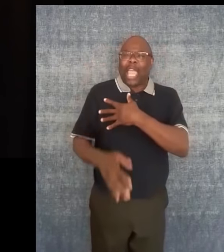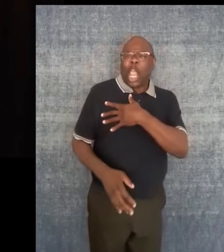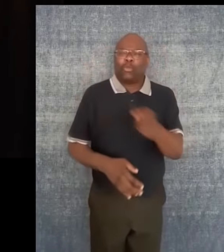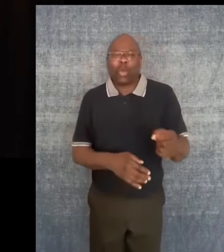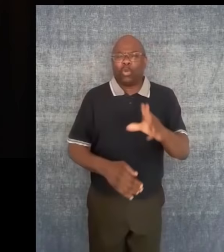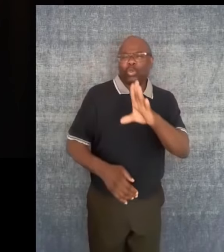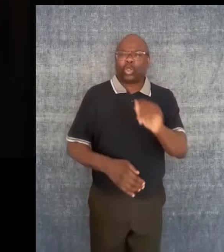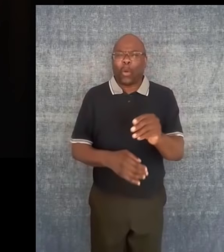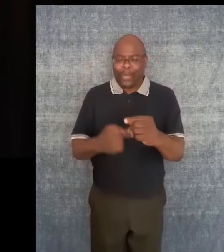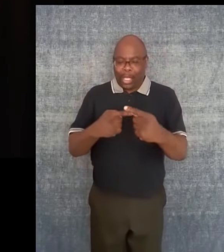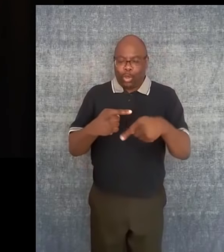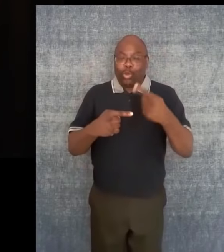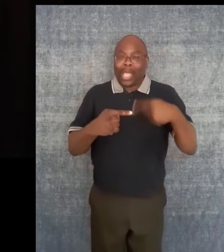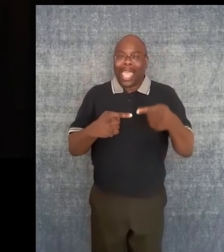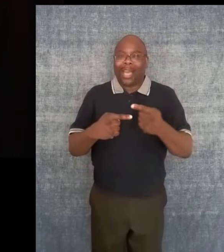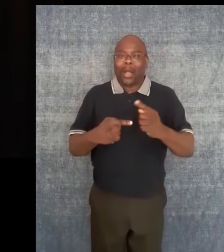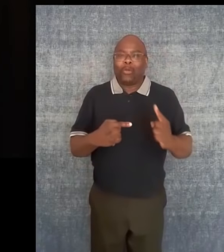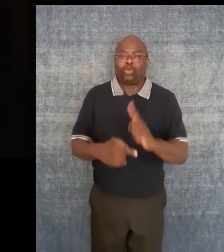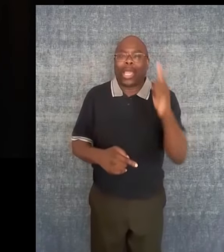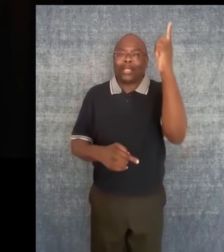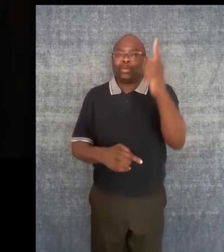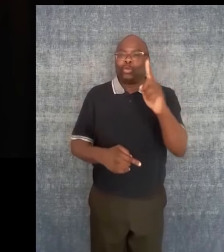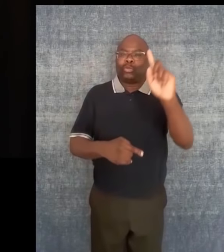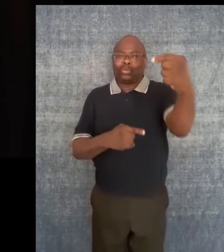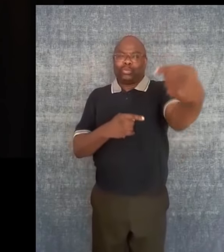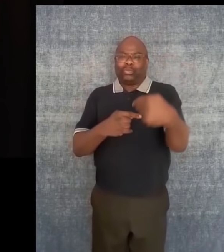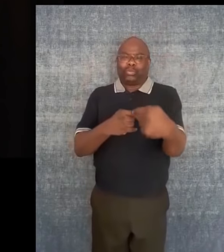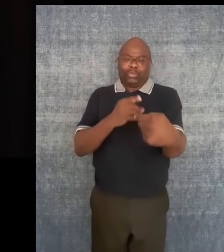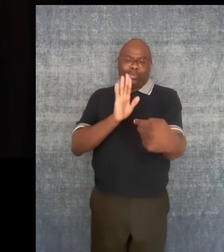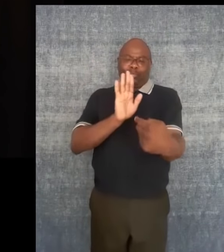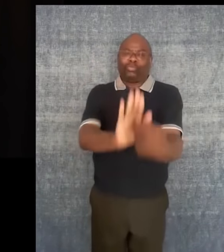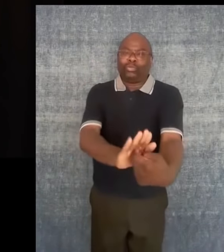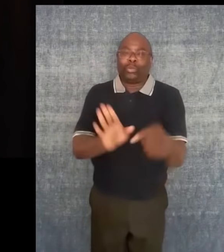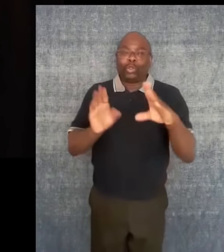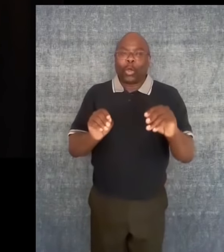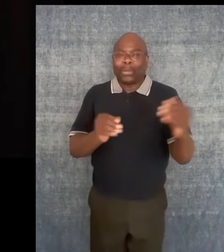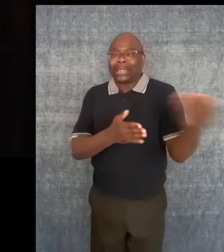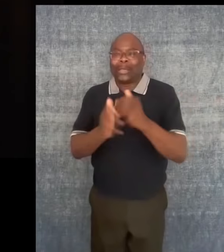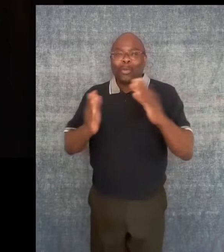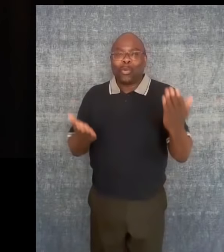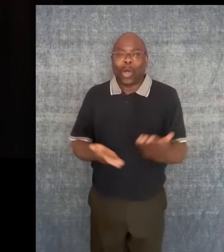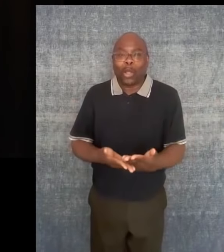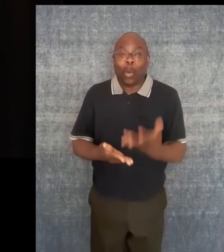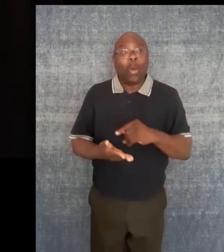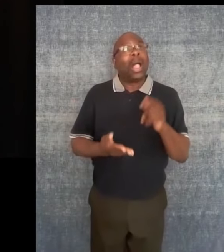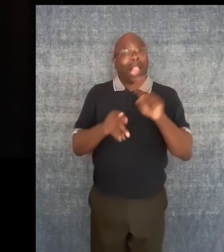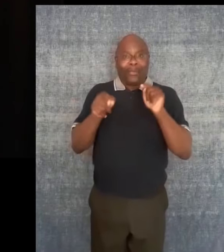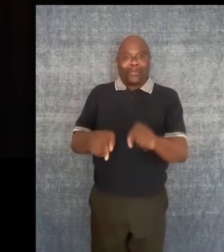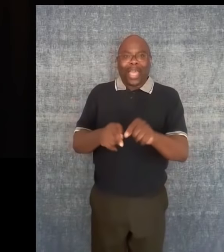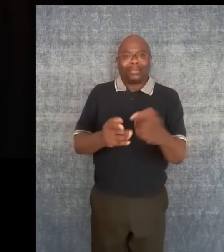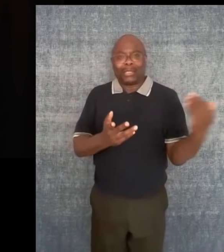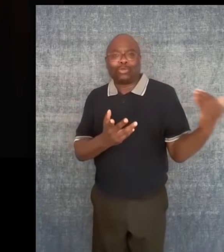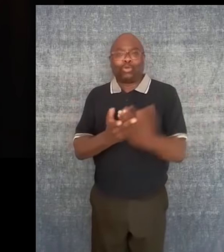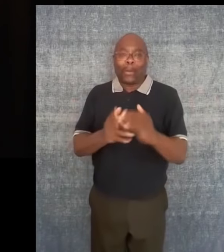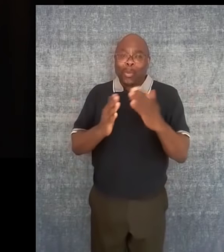stops the nuclear missile and diverts it and rescues humanity. And kind of we'd like God to be like that,